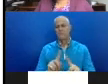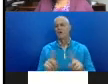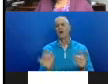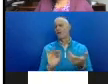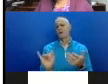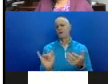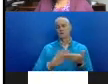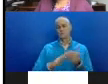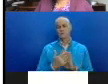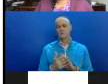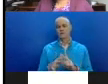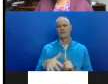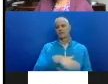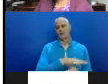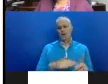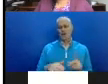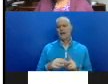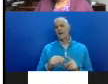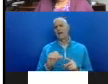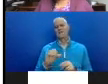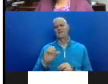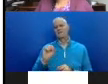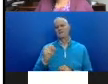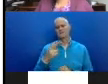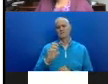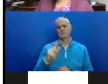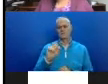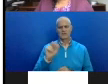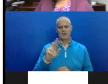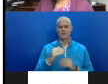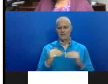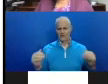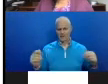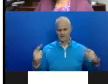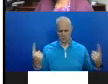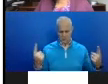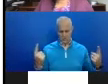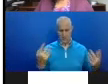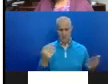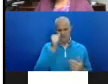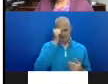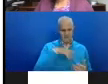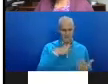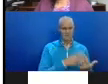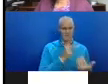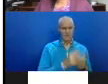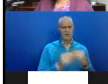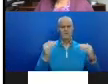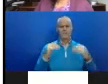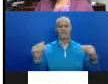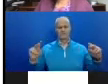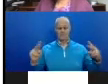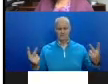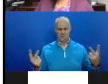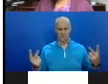context where you would have, shelters doing the phase 1 work, and then you would have maybe men's programs doing the phase 2 work with the men, and